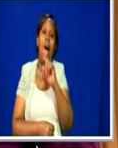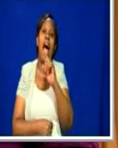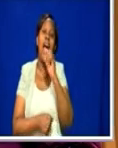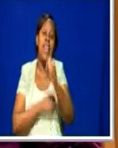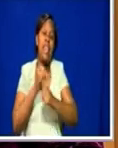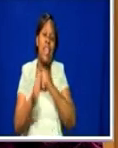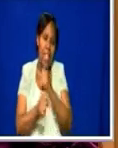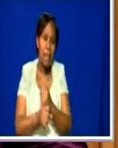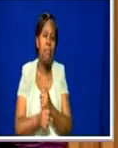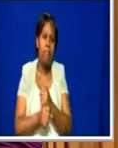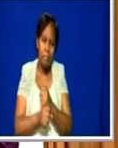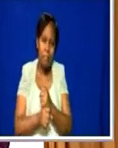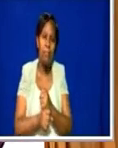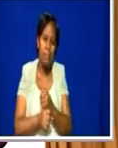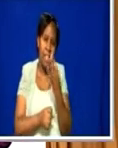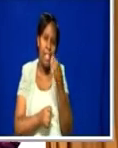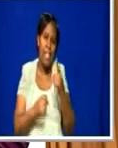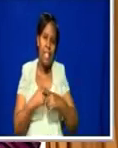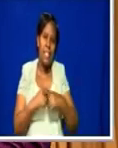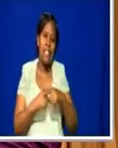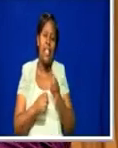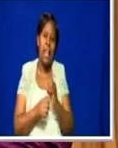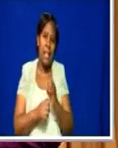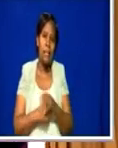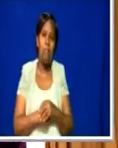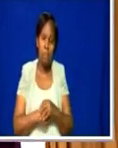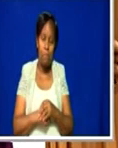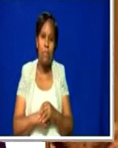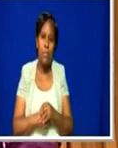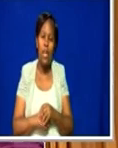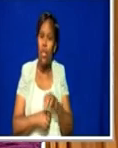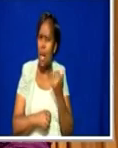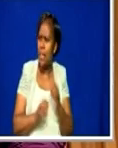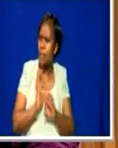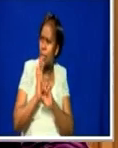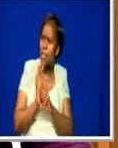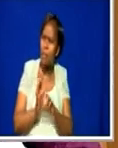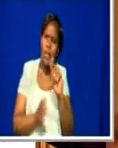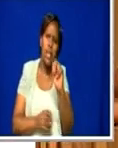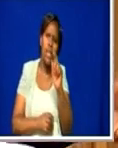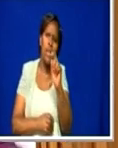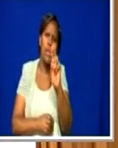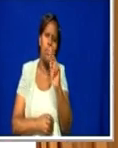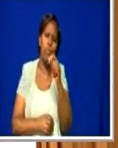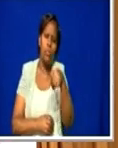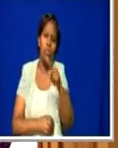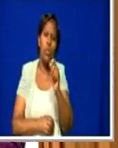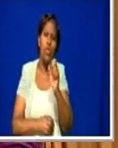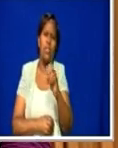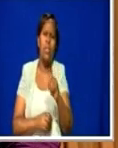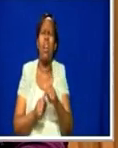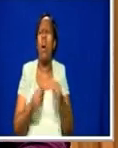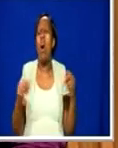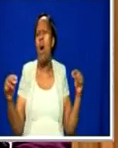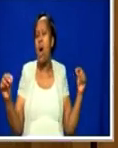year. Oh, 1 year, 360. Yes. Yes. Wow. One. Yes. Yes, as So, a year. so the other like now Neptune might take forever to Yes,